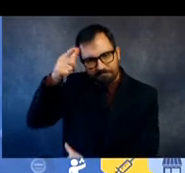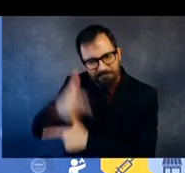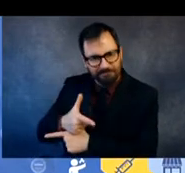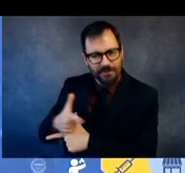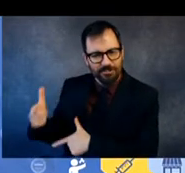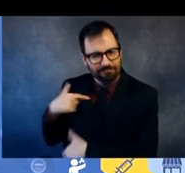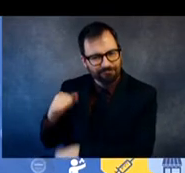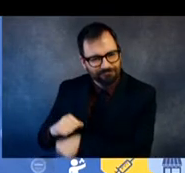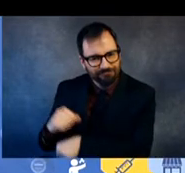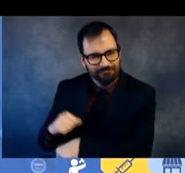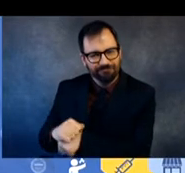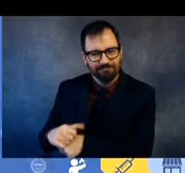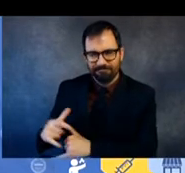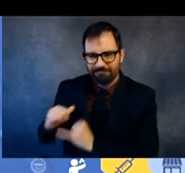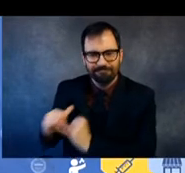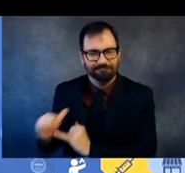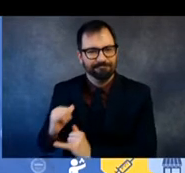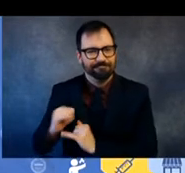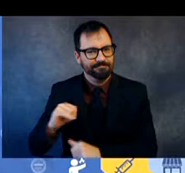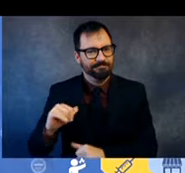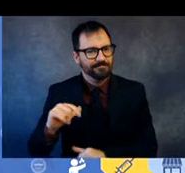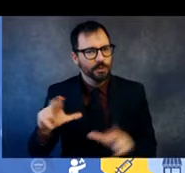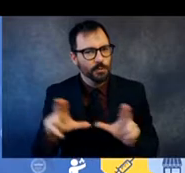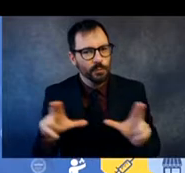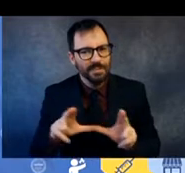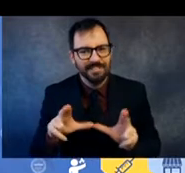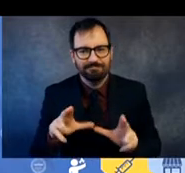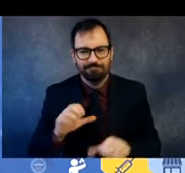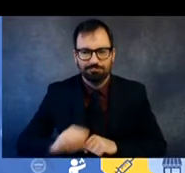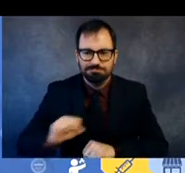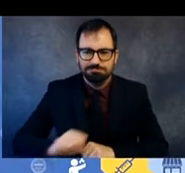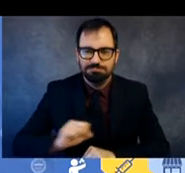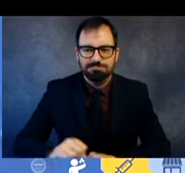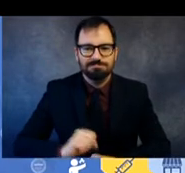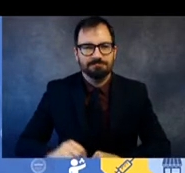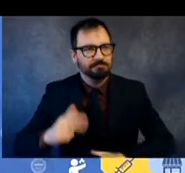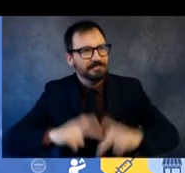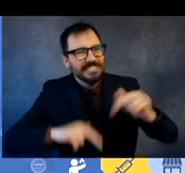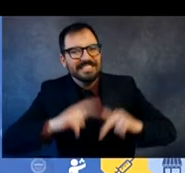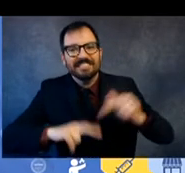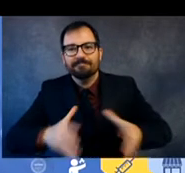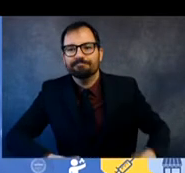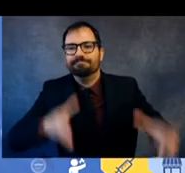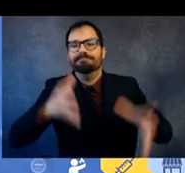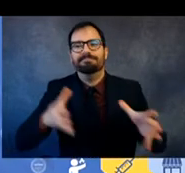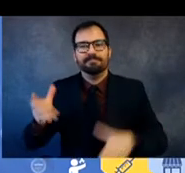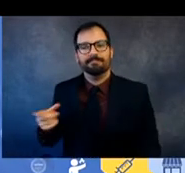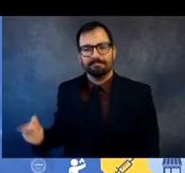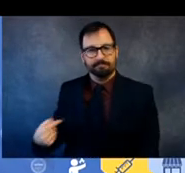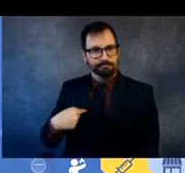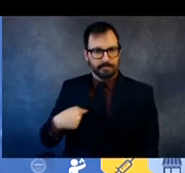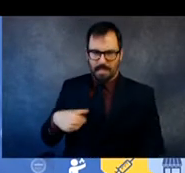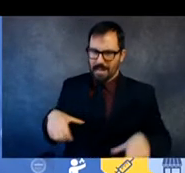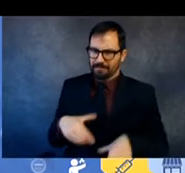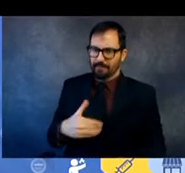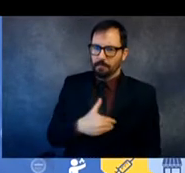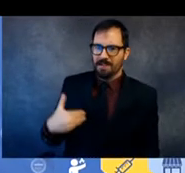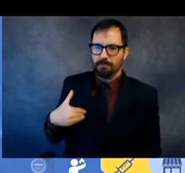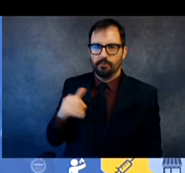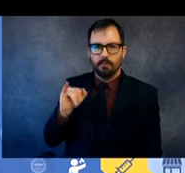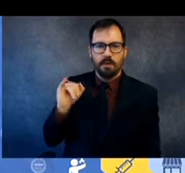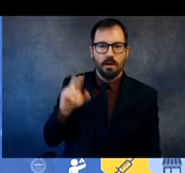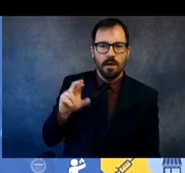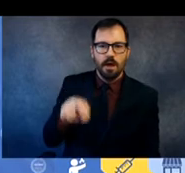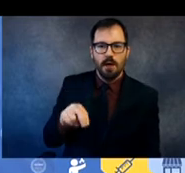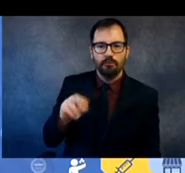state building trades person, Boston building trades member. I'm an active member of the Iron Workers. To have one of our own chosen